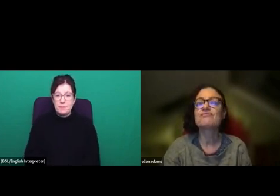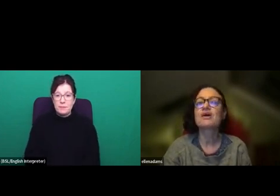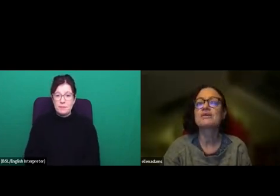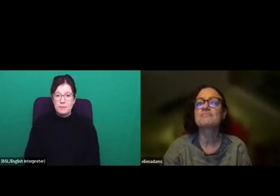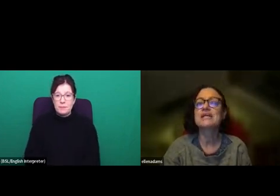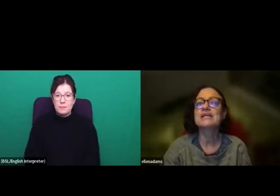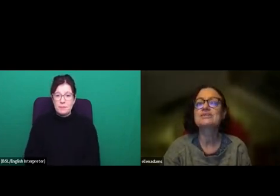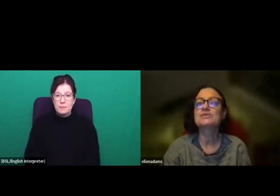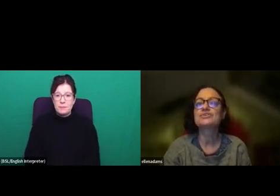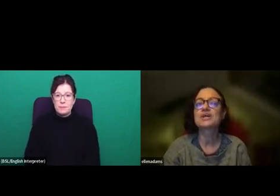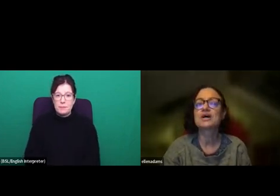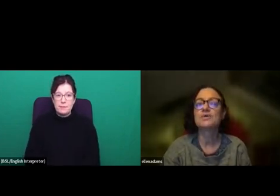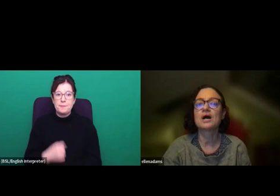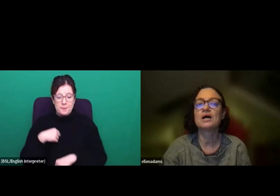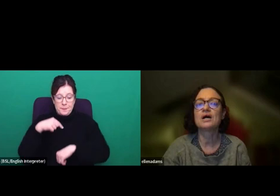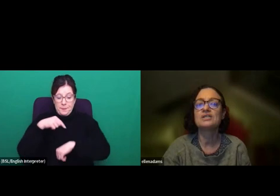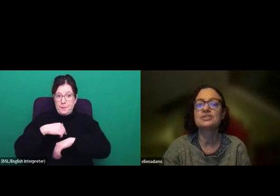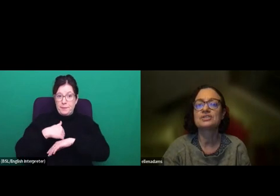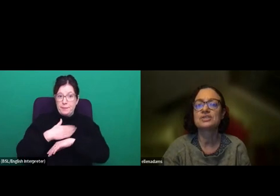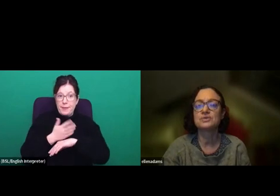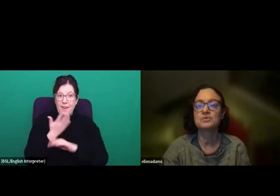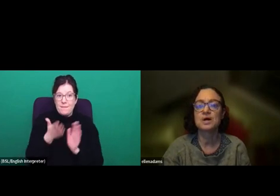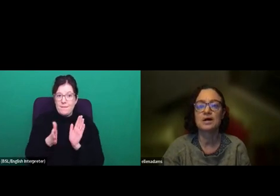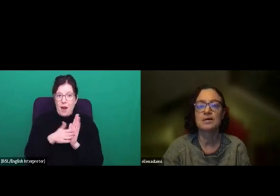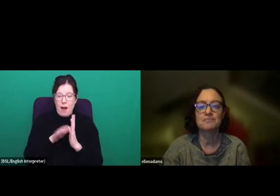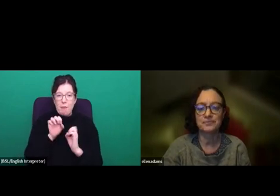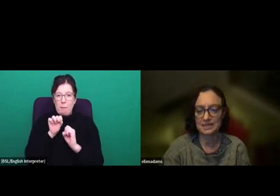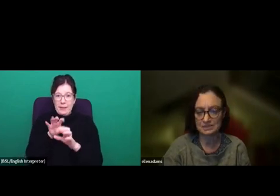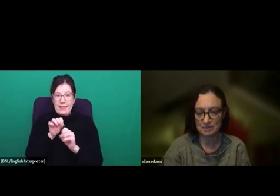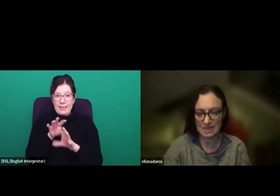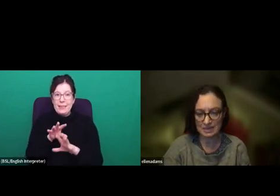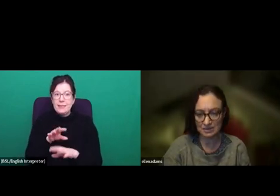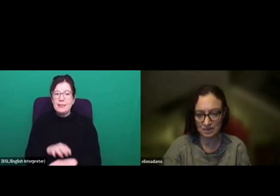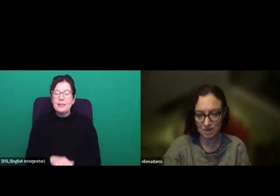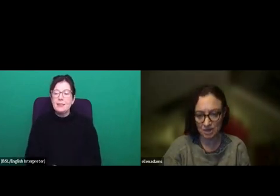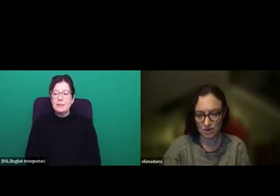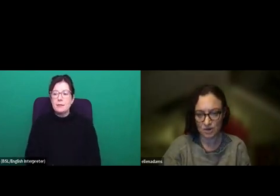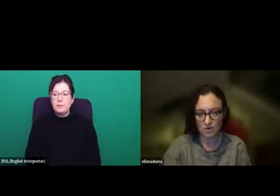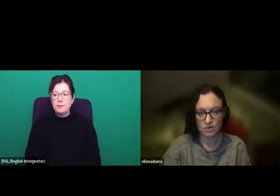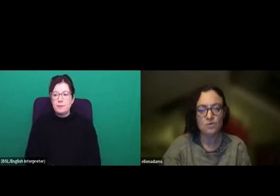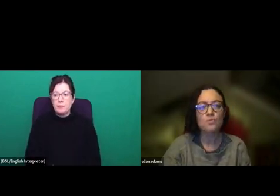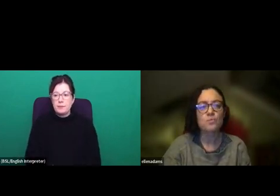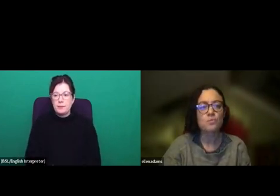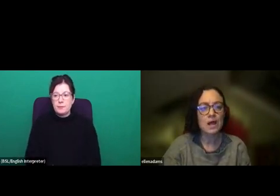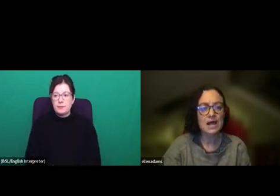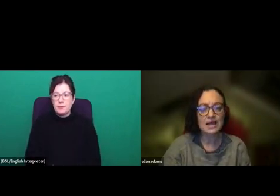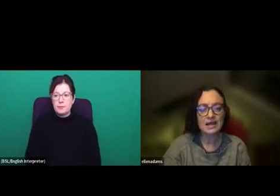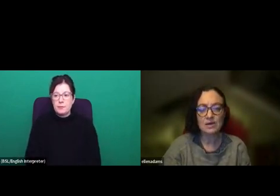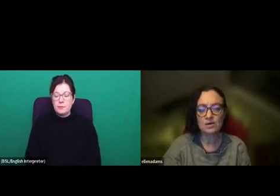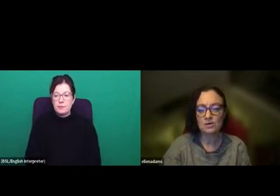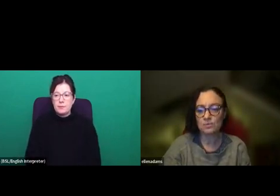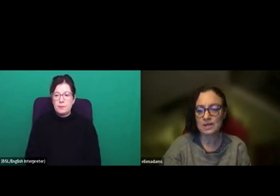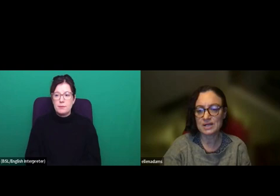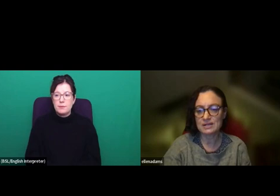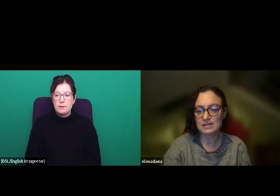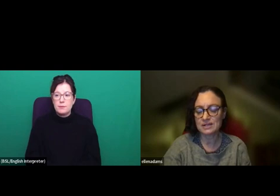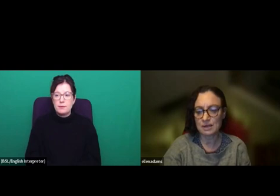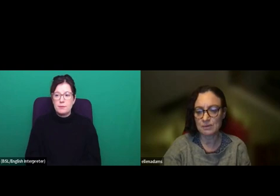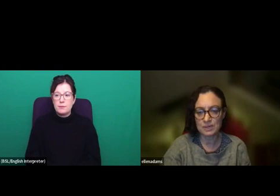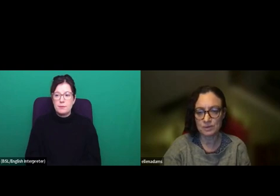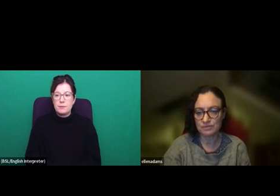another 5 minutes or so just to explain where